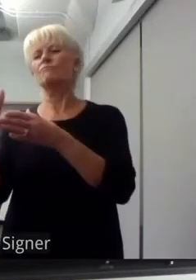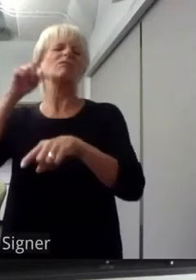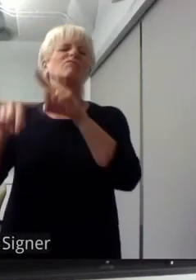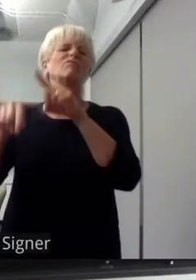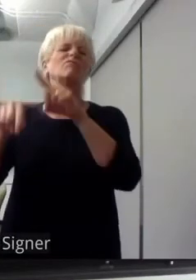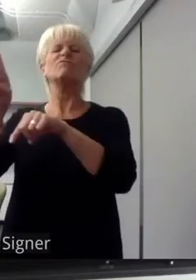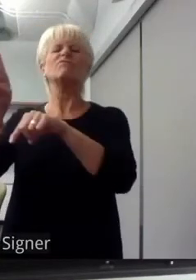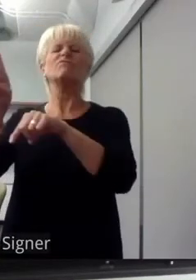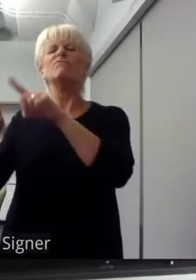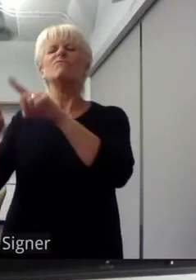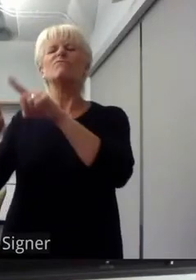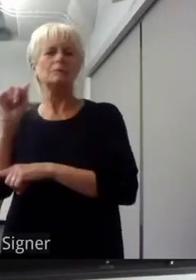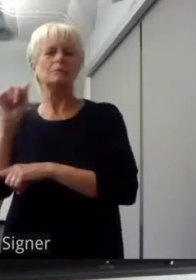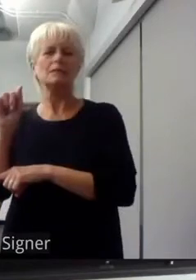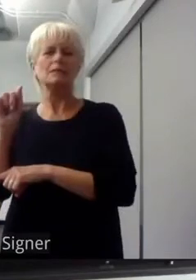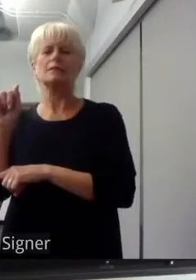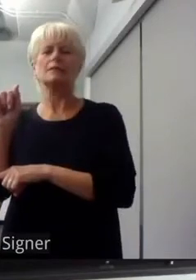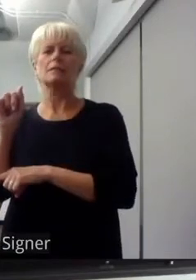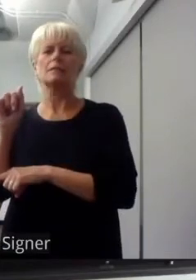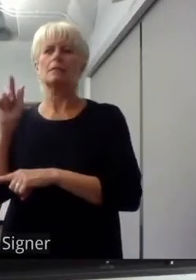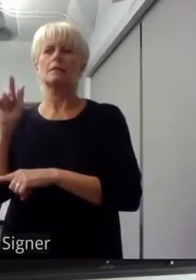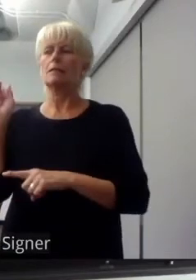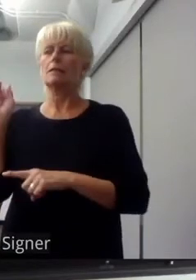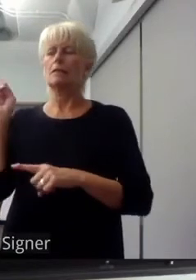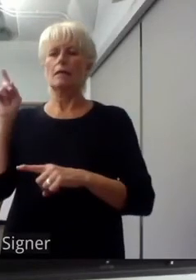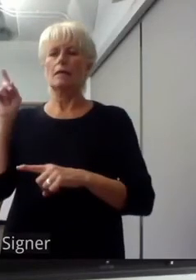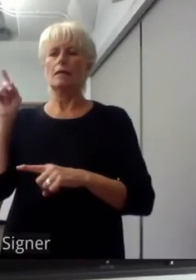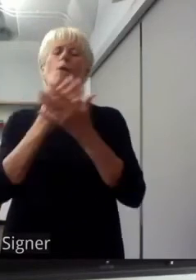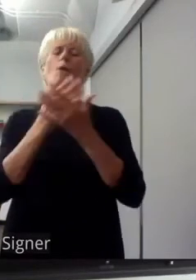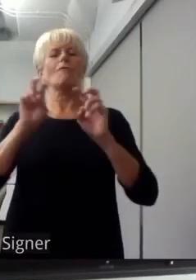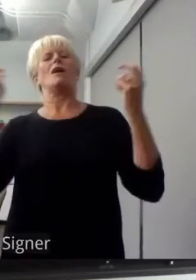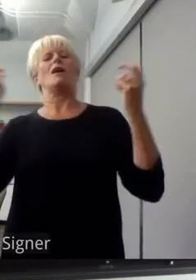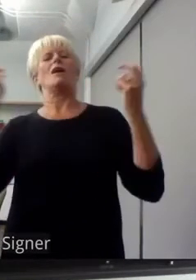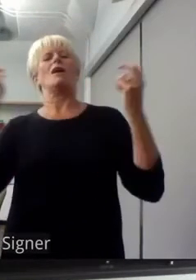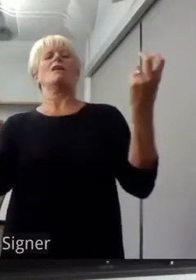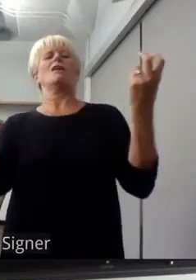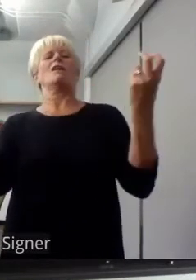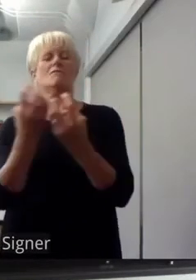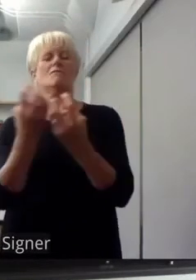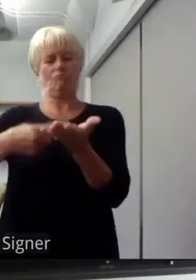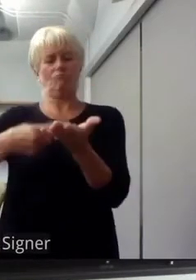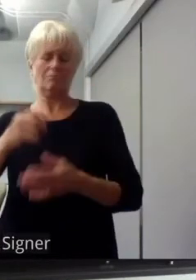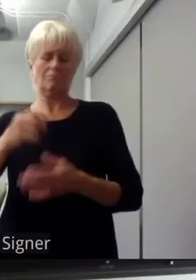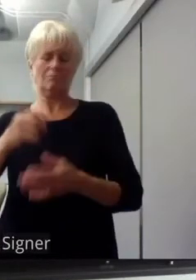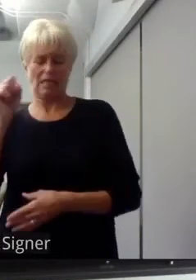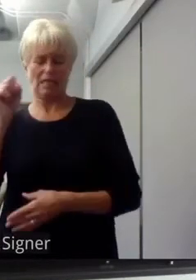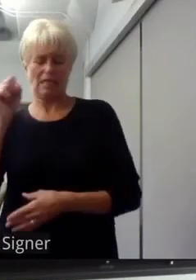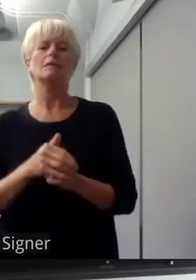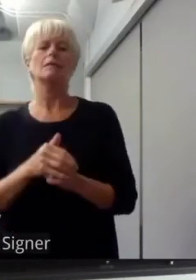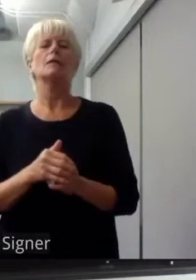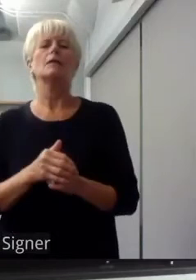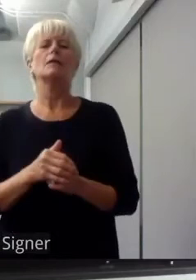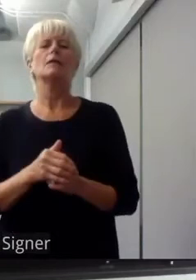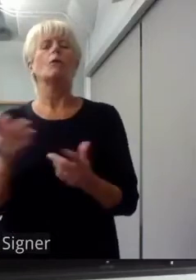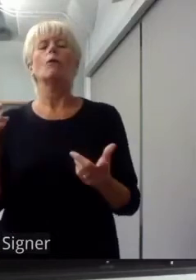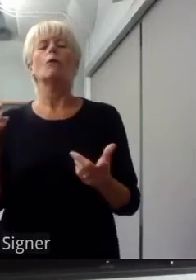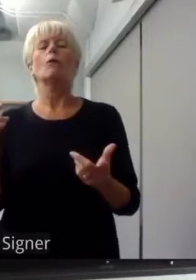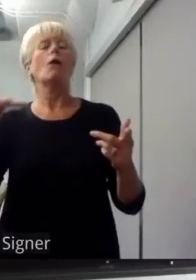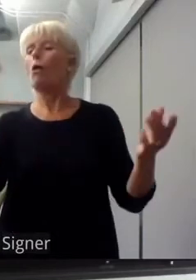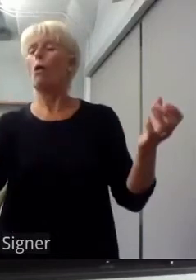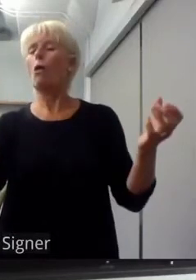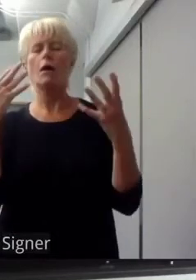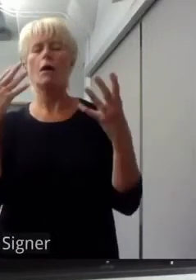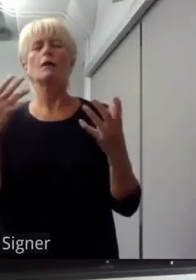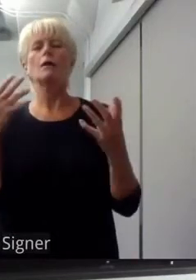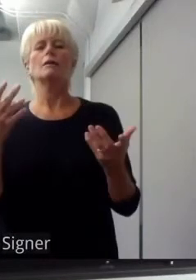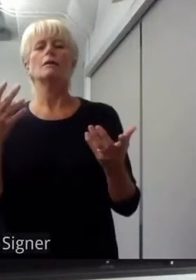closing roundtables. Yes, yeah. And one of the things we'd been told, and one of the reasons we wanted to do it, was that we had